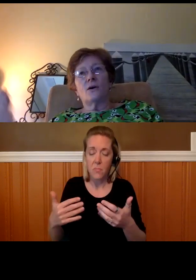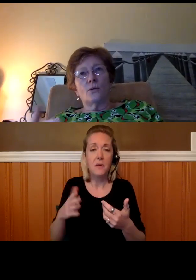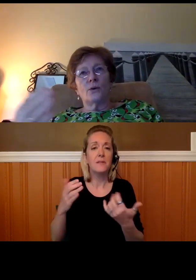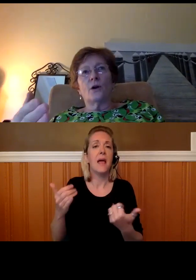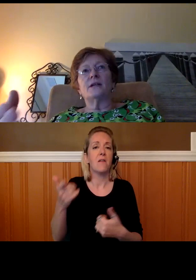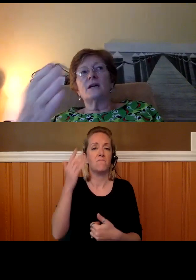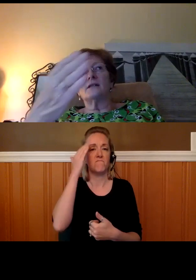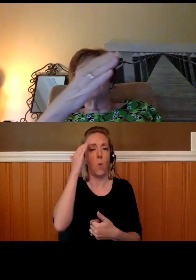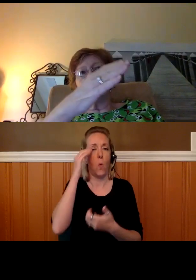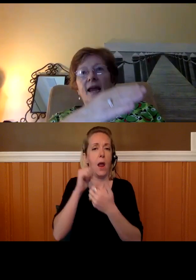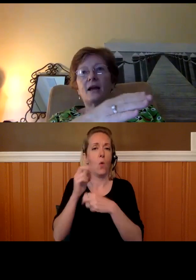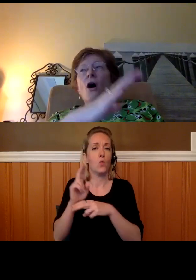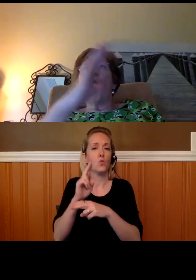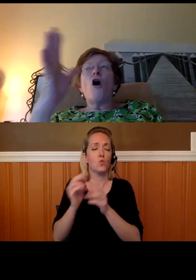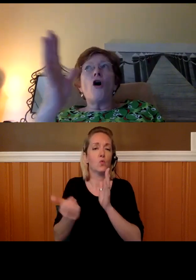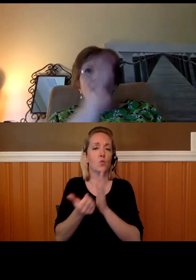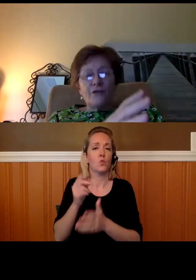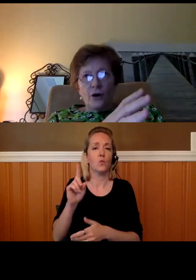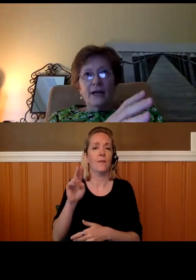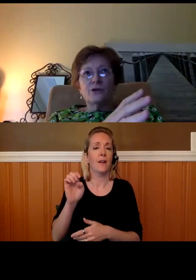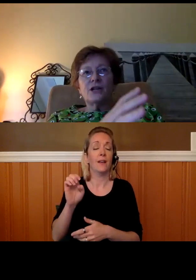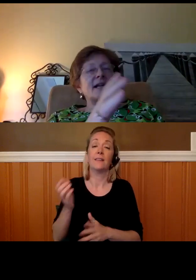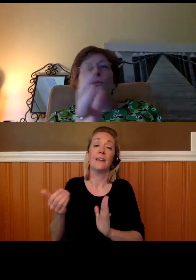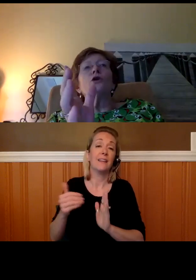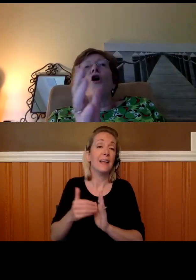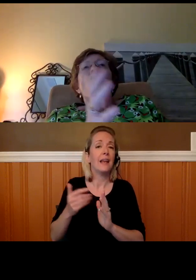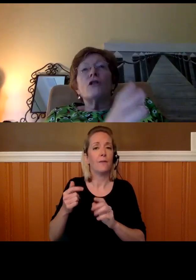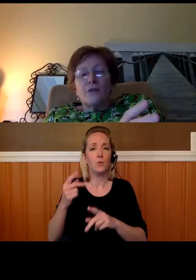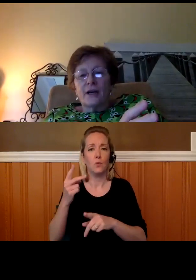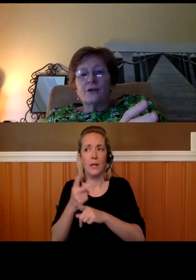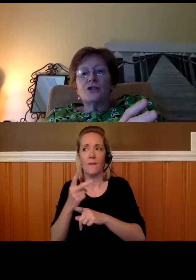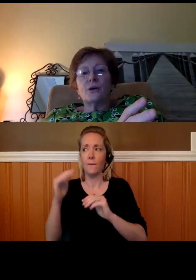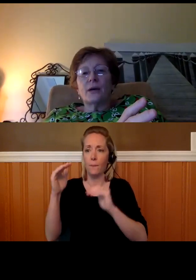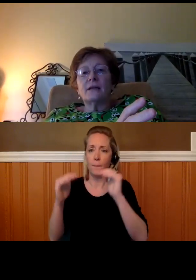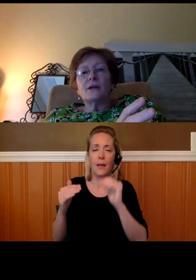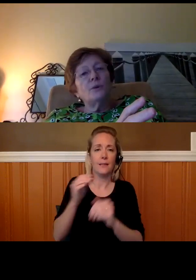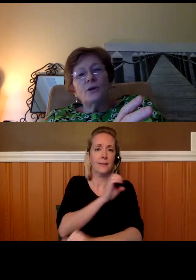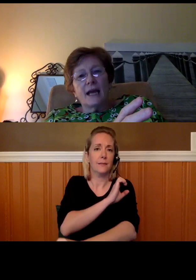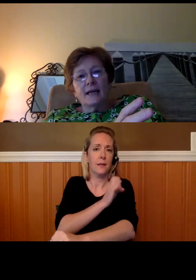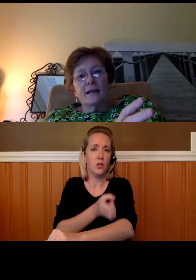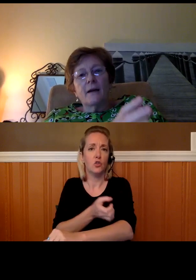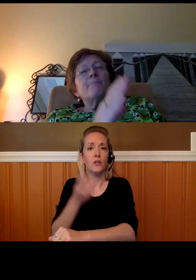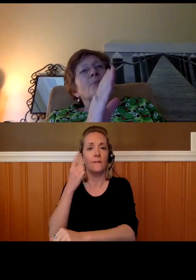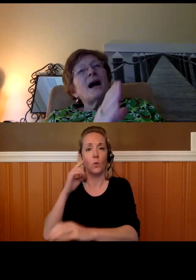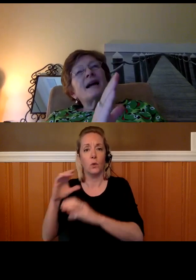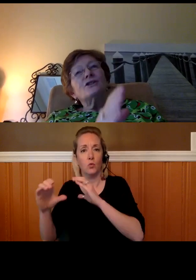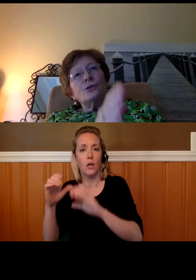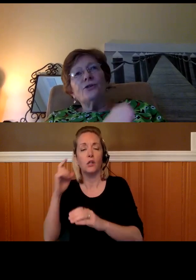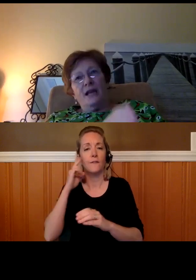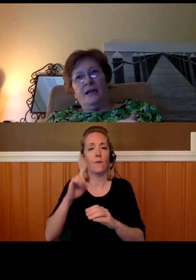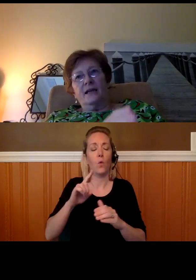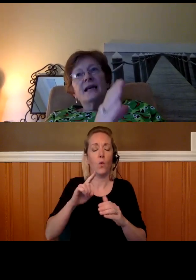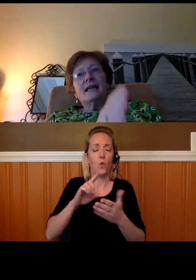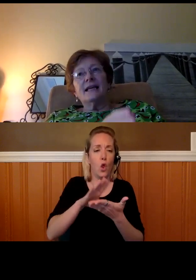take all of her energy. I don't want all of her energy going into communicating, but I do think kids